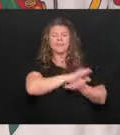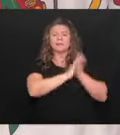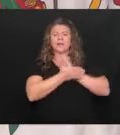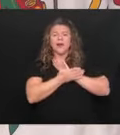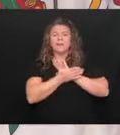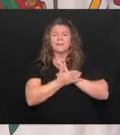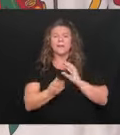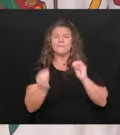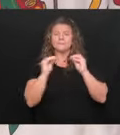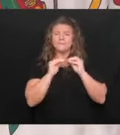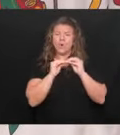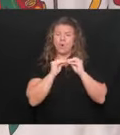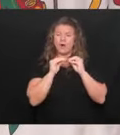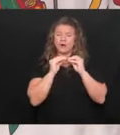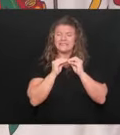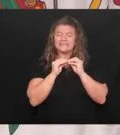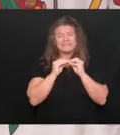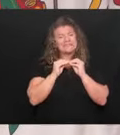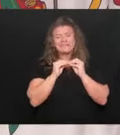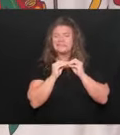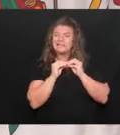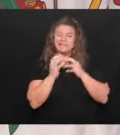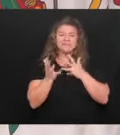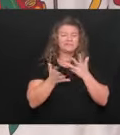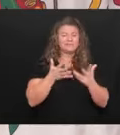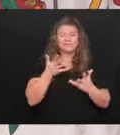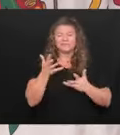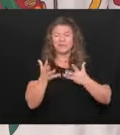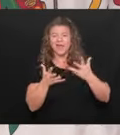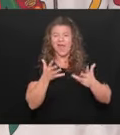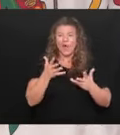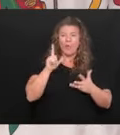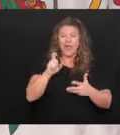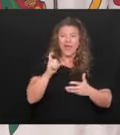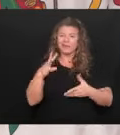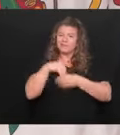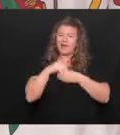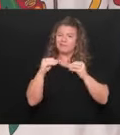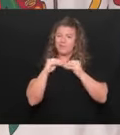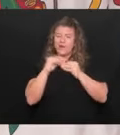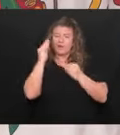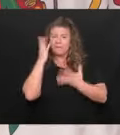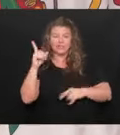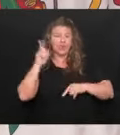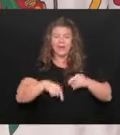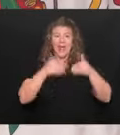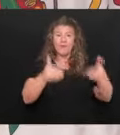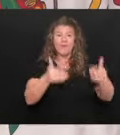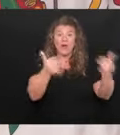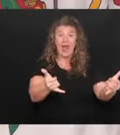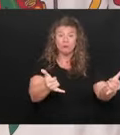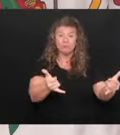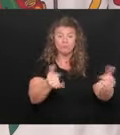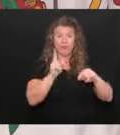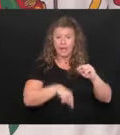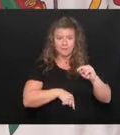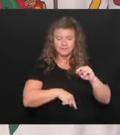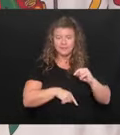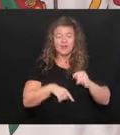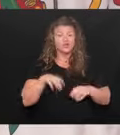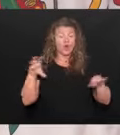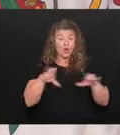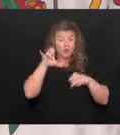more cumbersome than just moving forward right now. And in doing so, there may